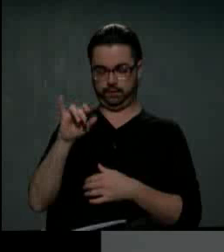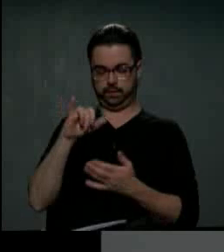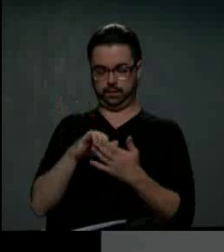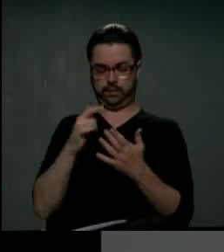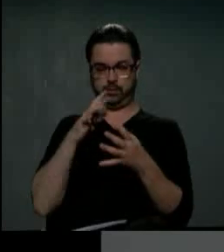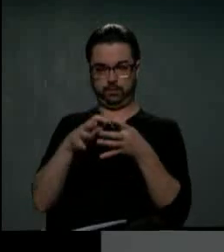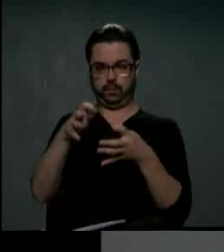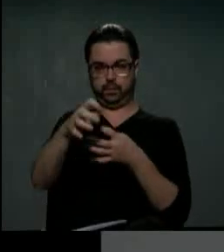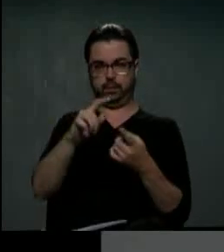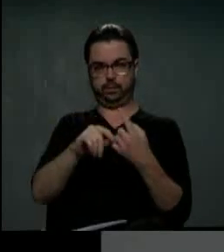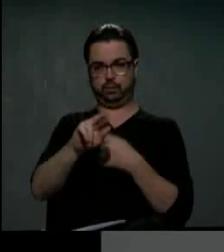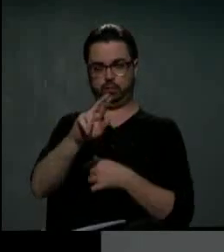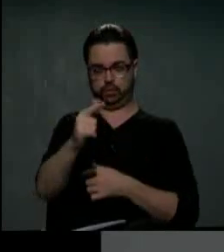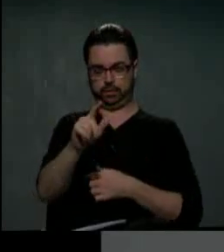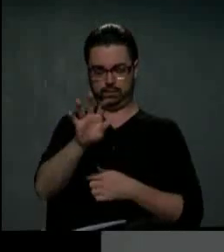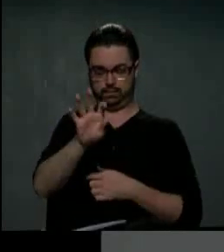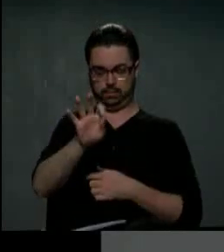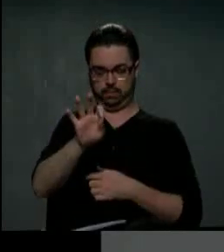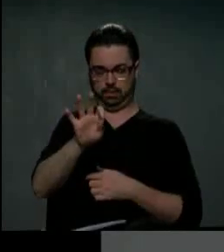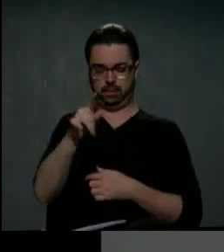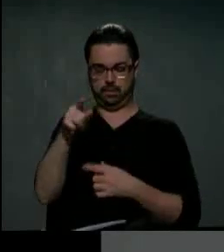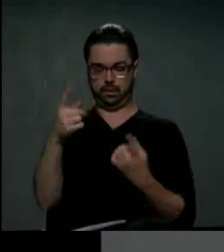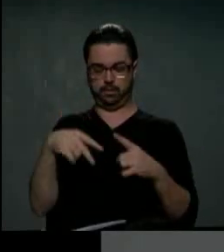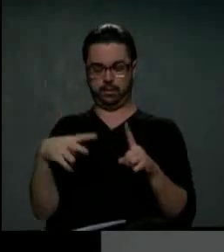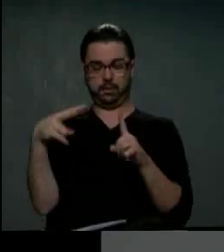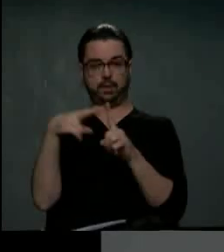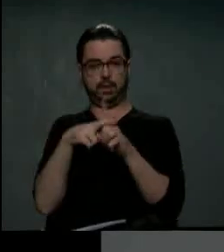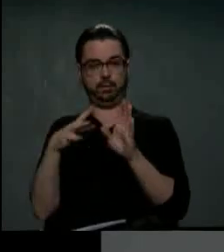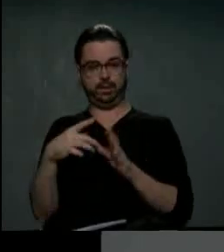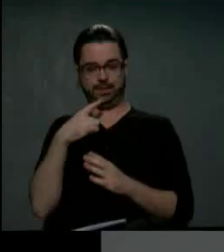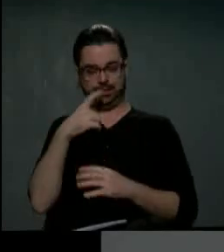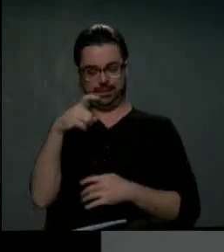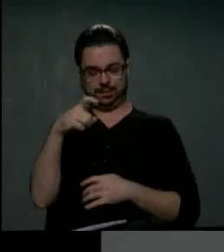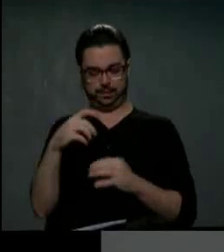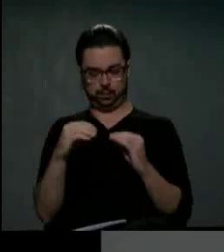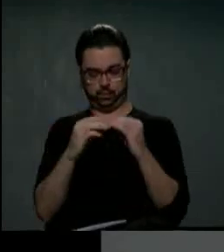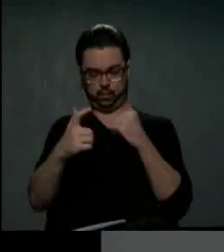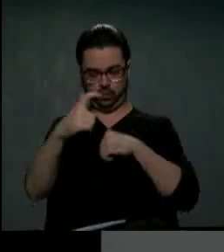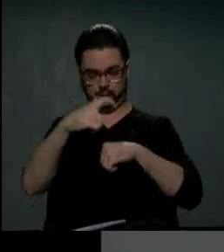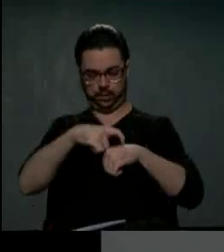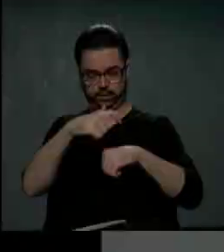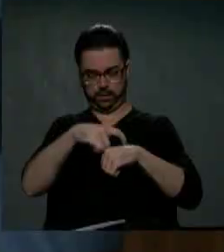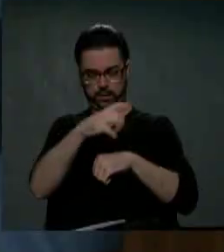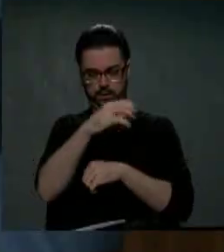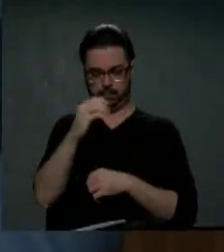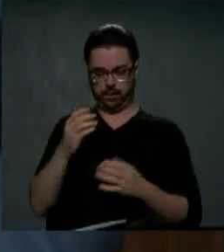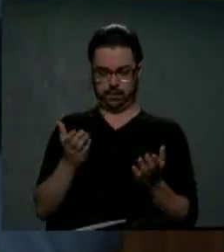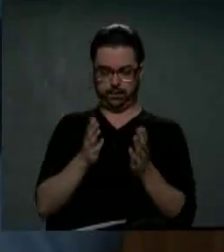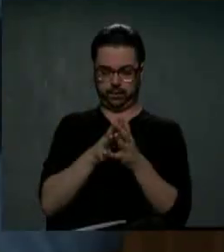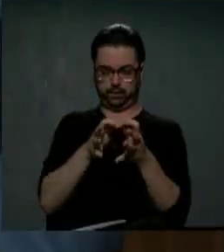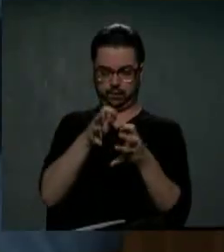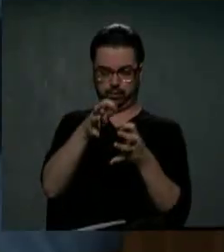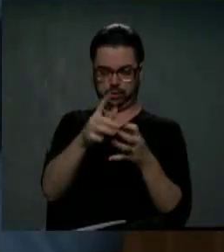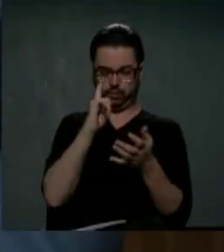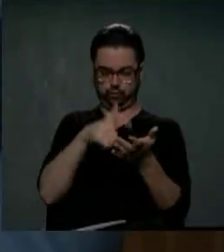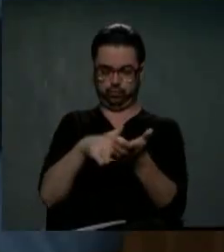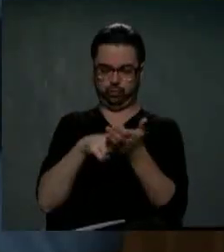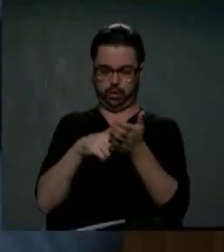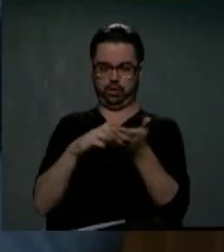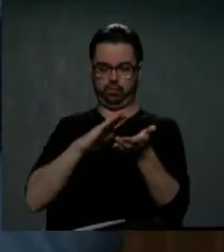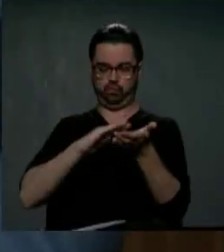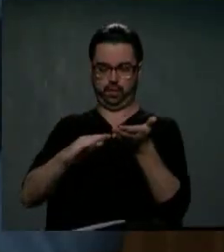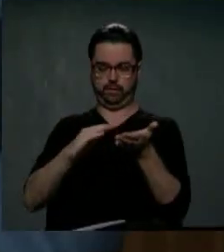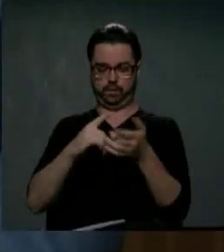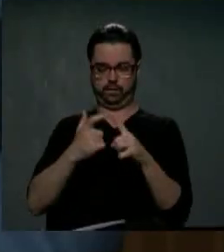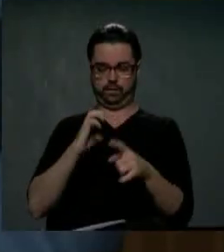a waiver of the Commission's bylaws with regard to the late deferral request. Staff is supportive of the deferral request. And item number 23, file